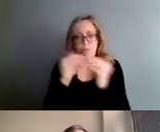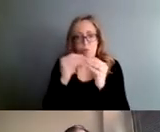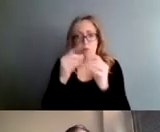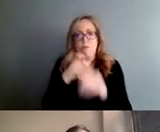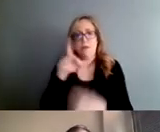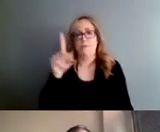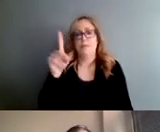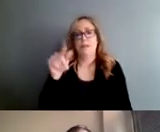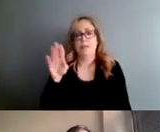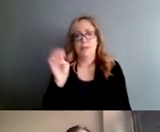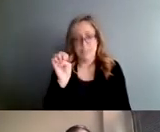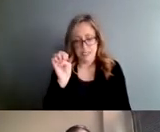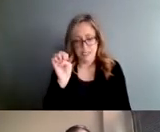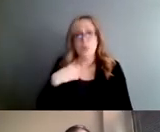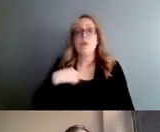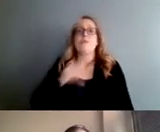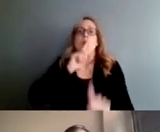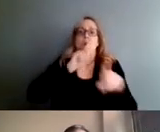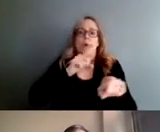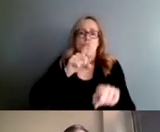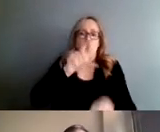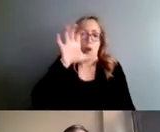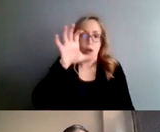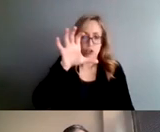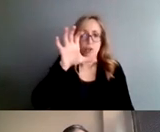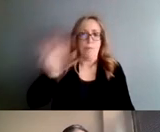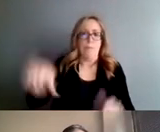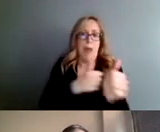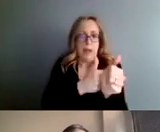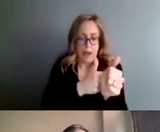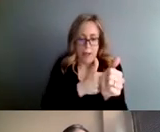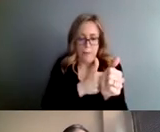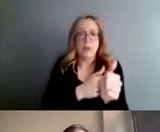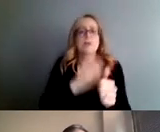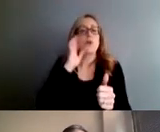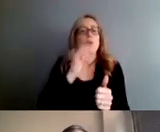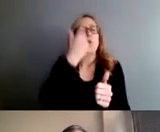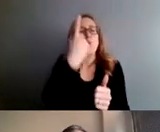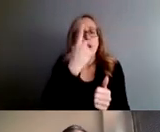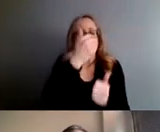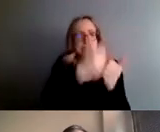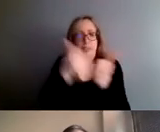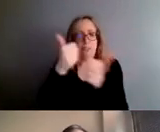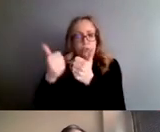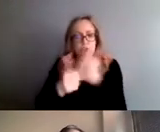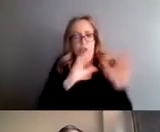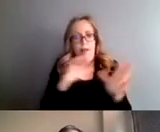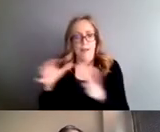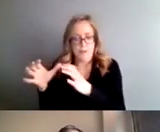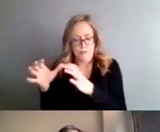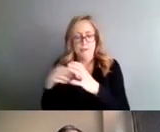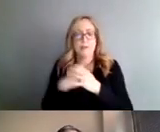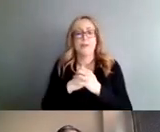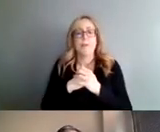and we've ordered 100 additional backup purifiers, so there'll be one in each classroom. We're